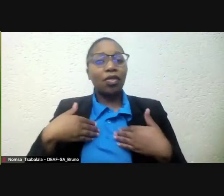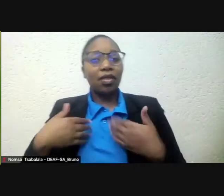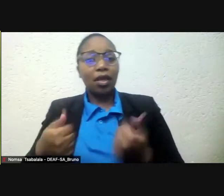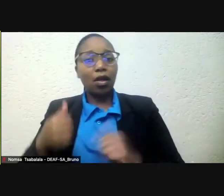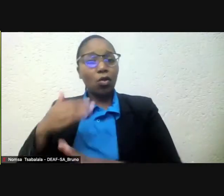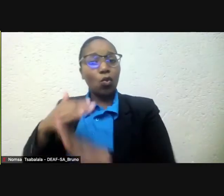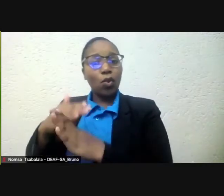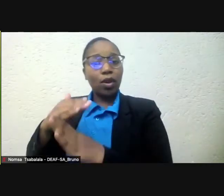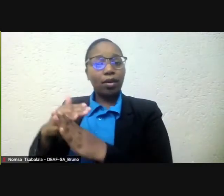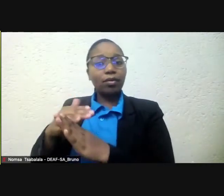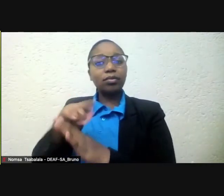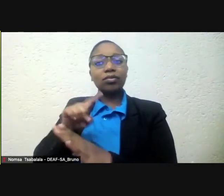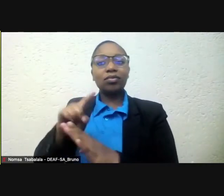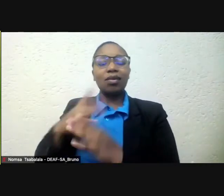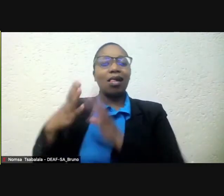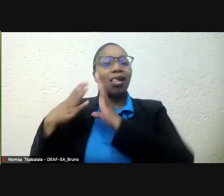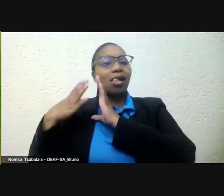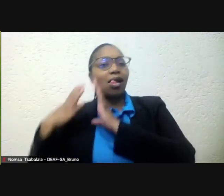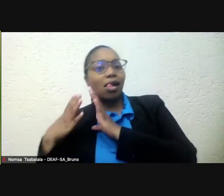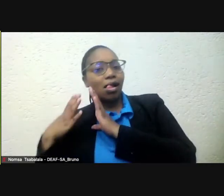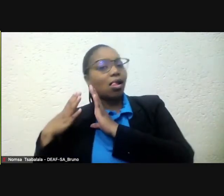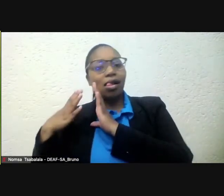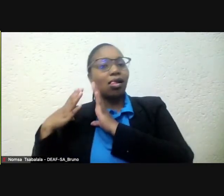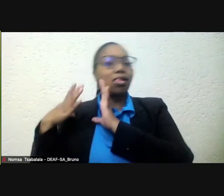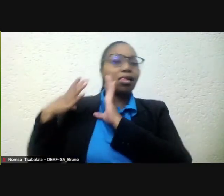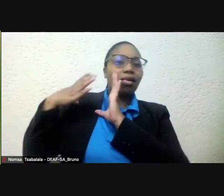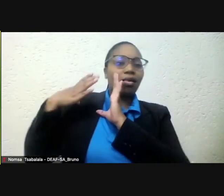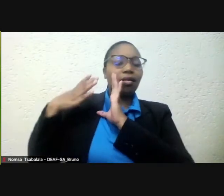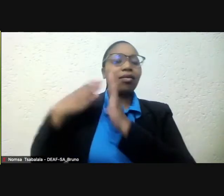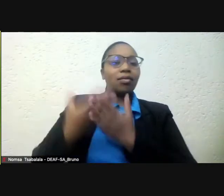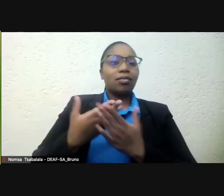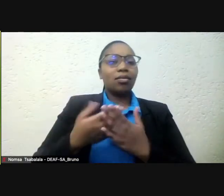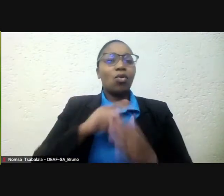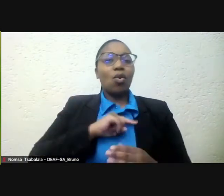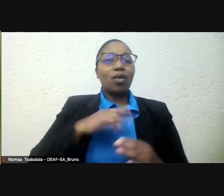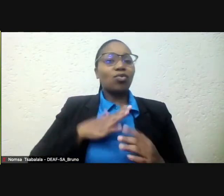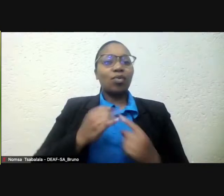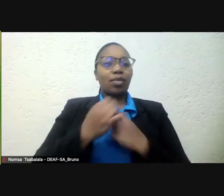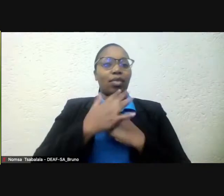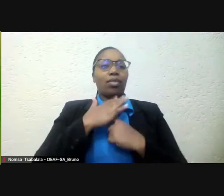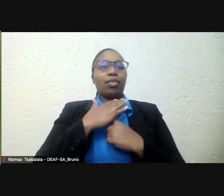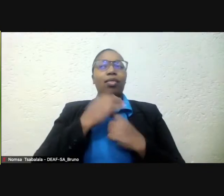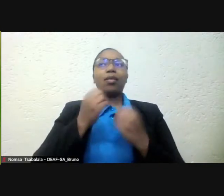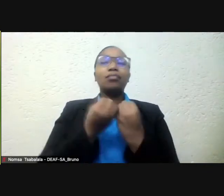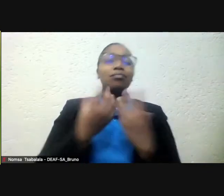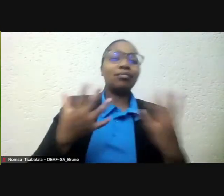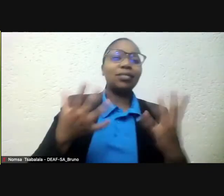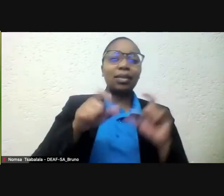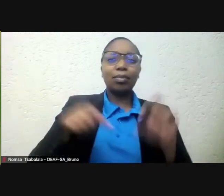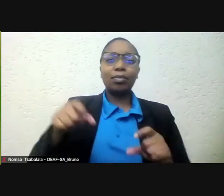being overwhelmed with a lot of infections with this